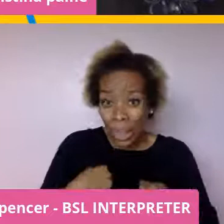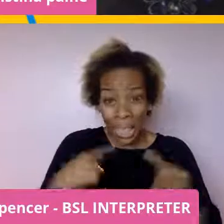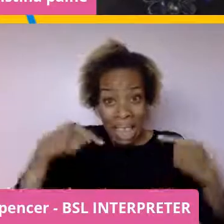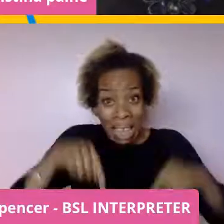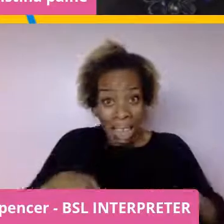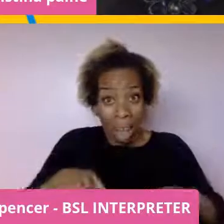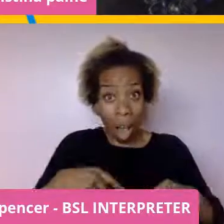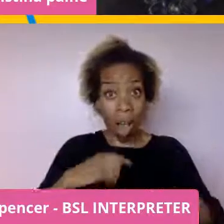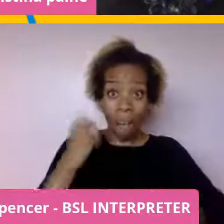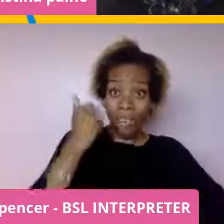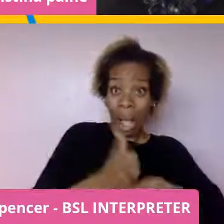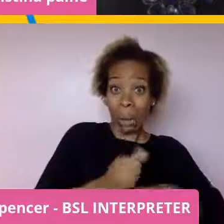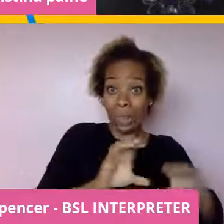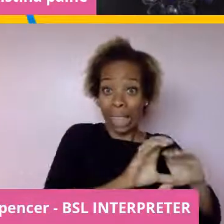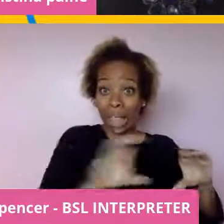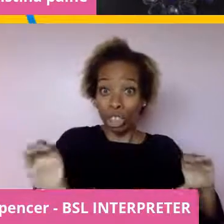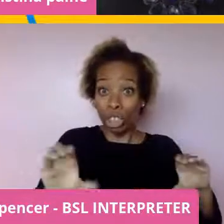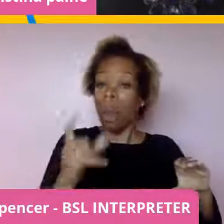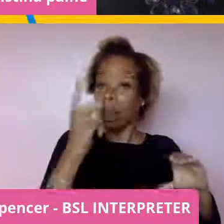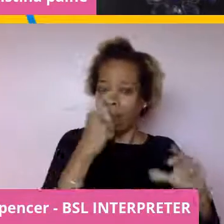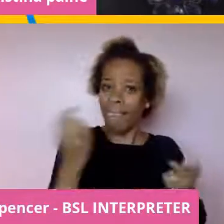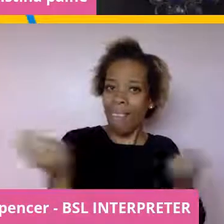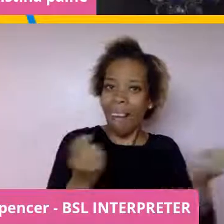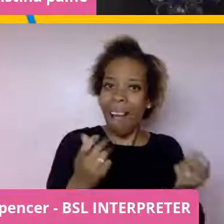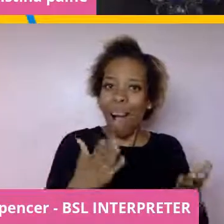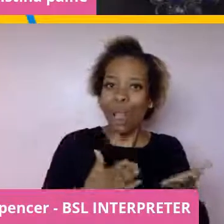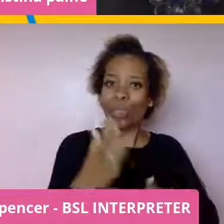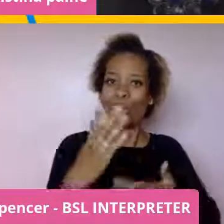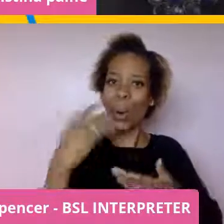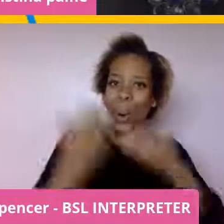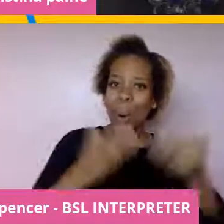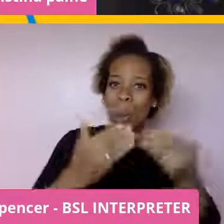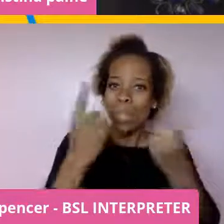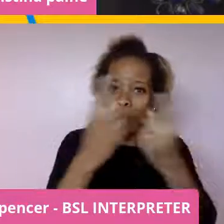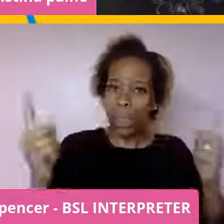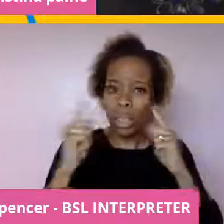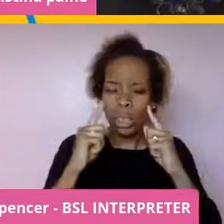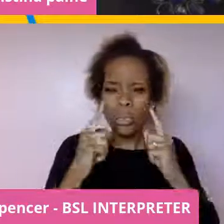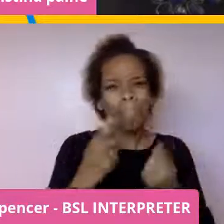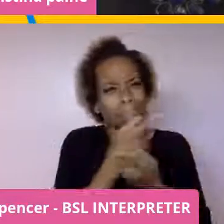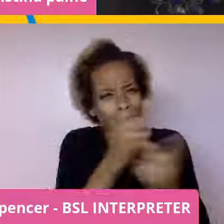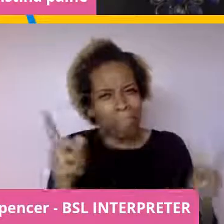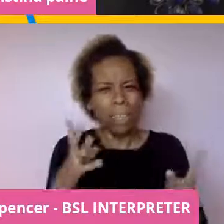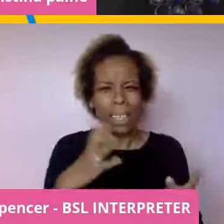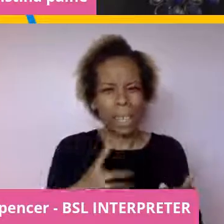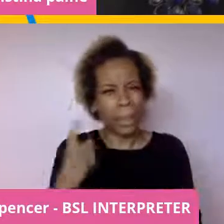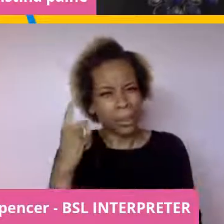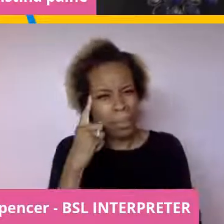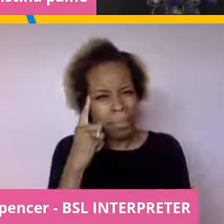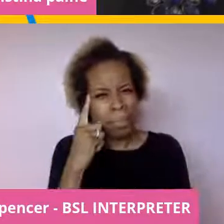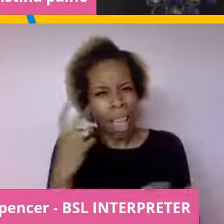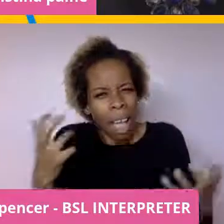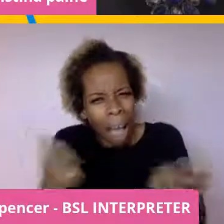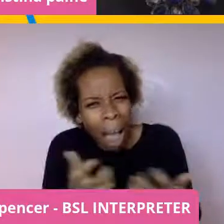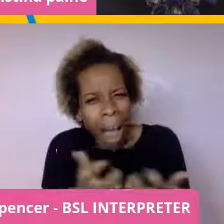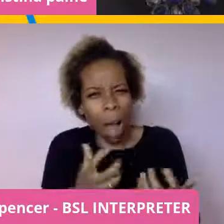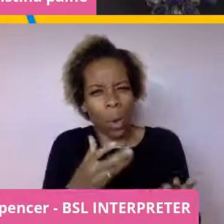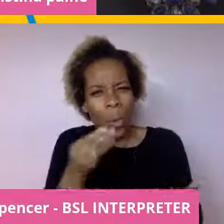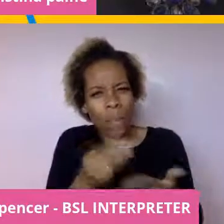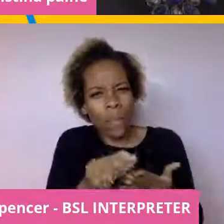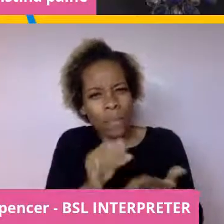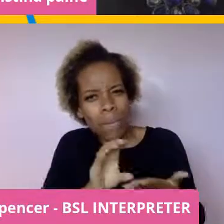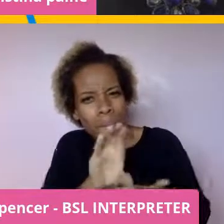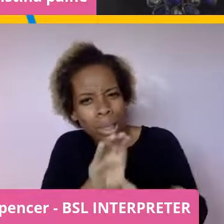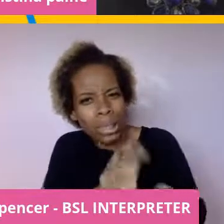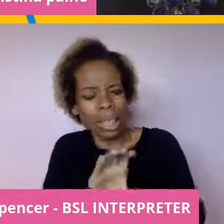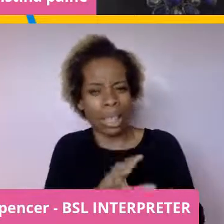salaries are built. And we need a fundamental rethink of how education works and how education is funded in the UK. And I